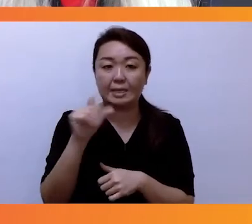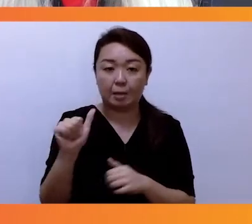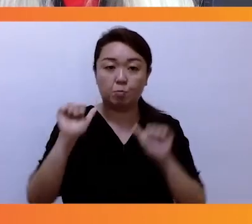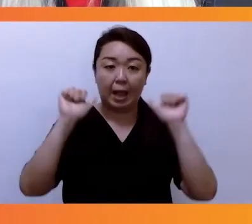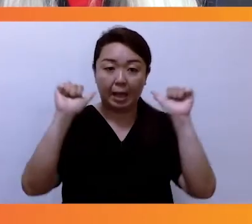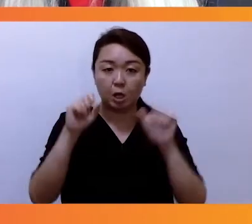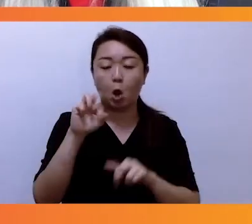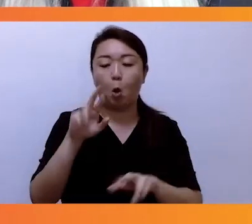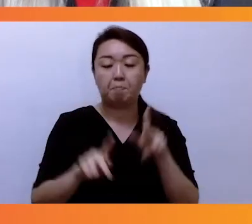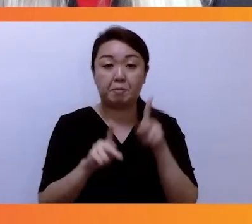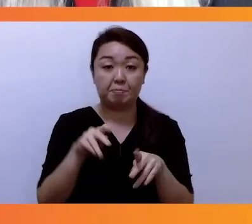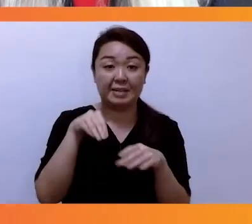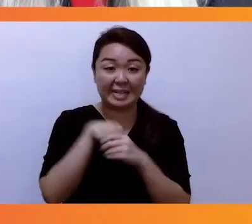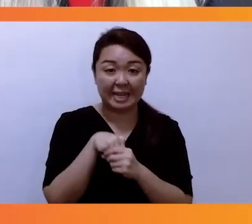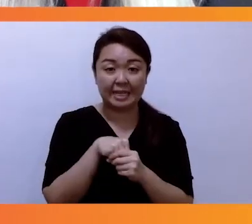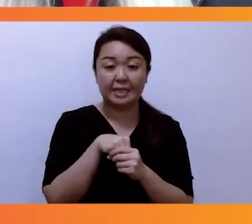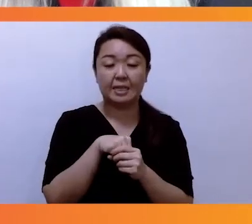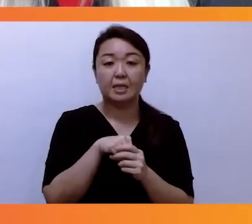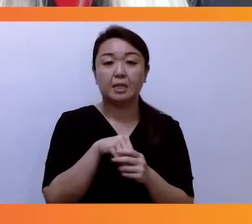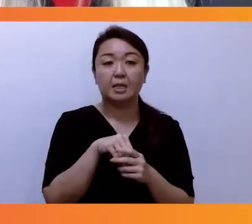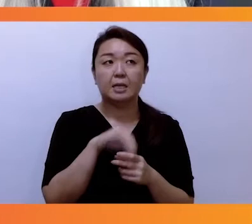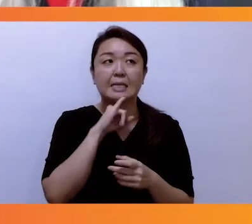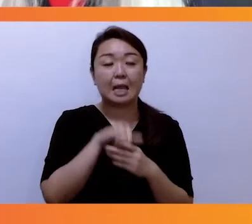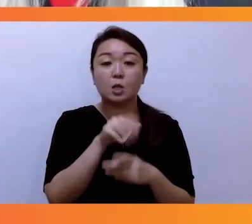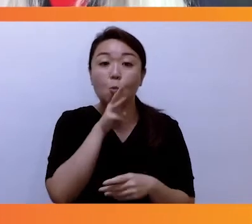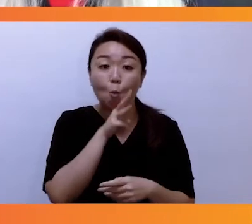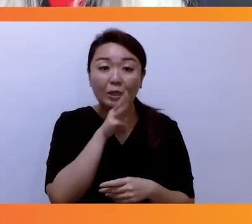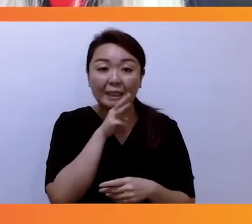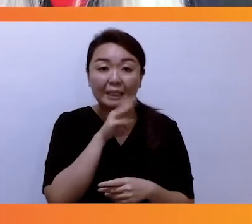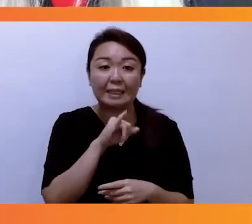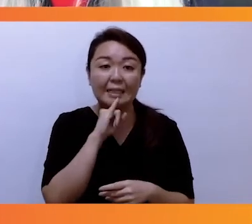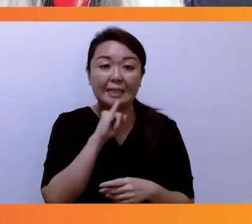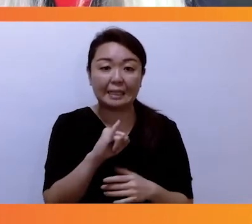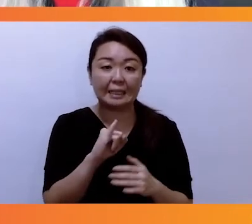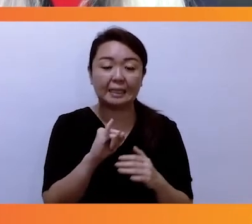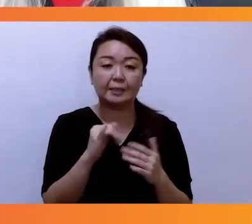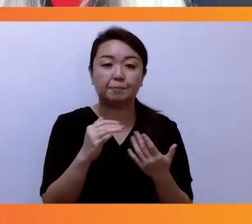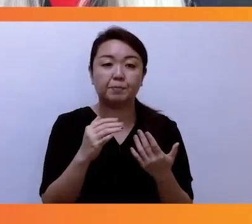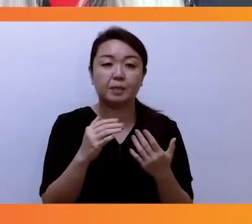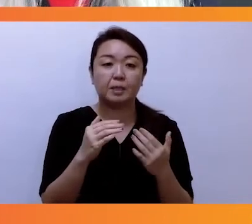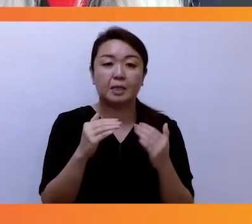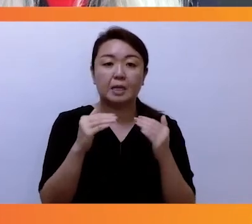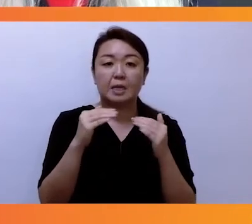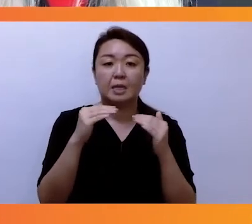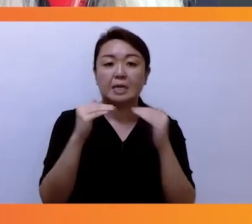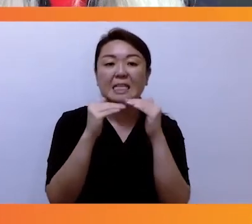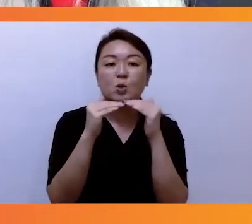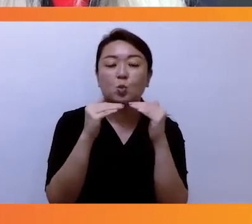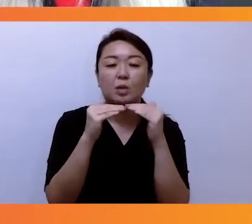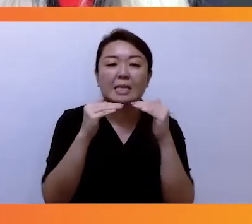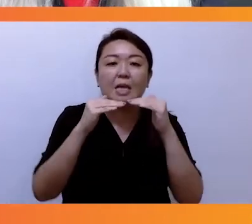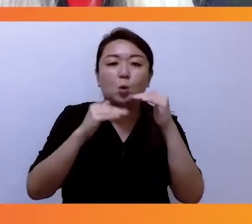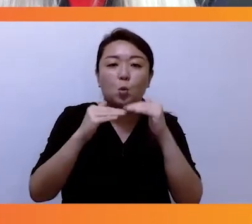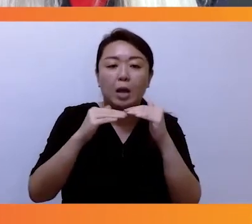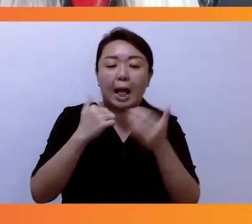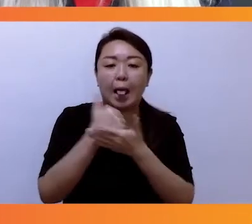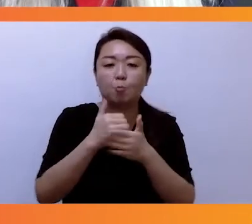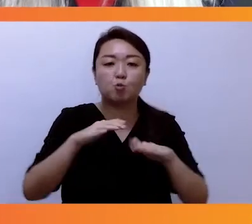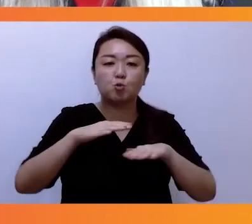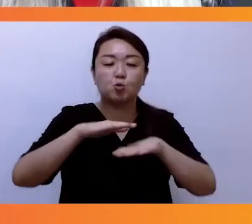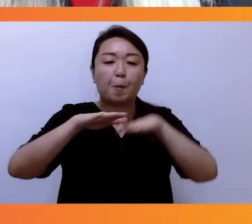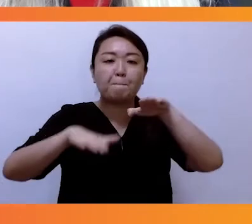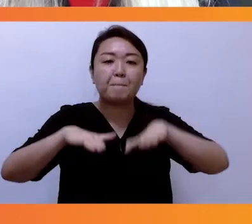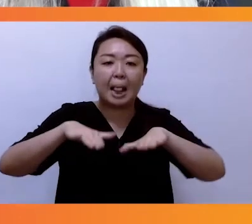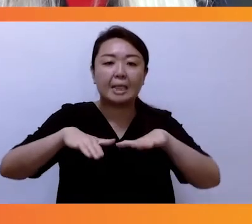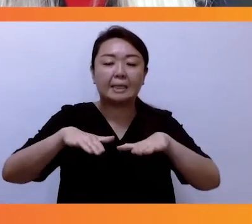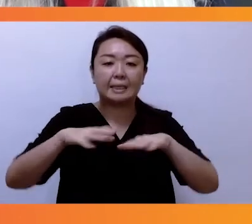disabled athletes or persons is that the water is an equalizer. It helps